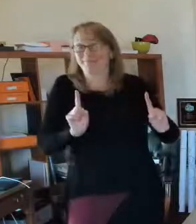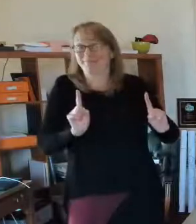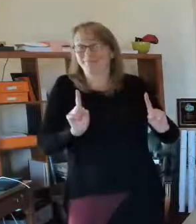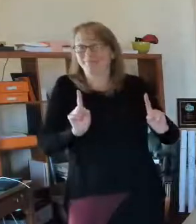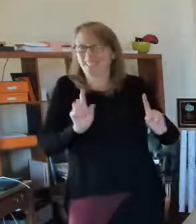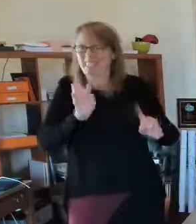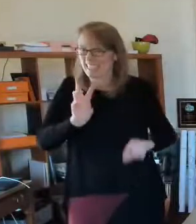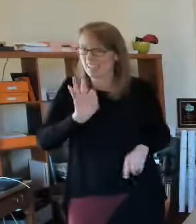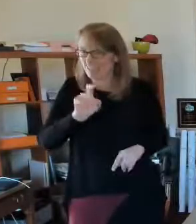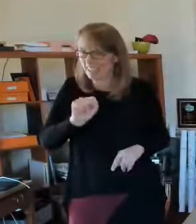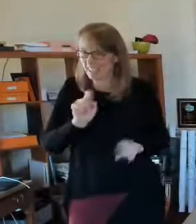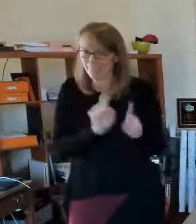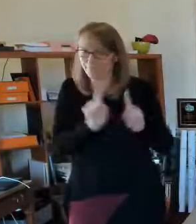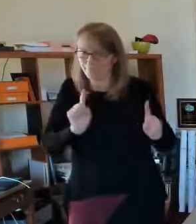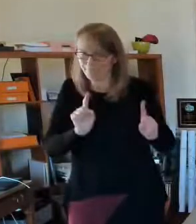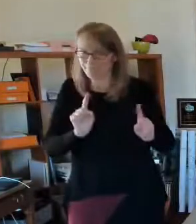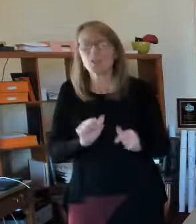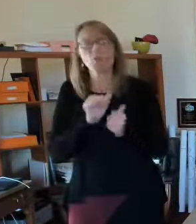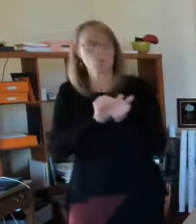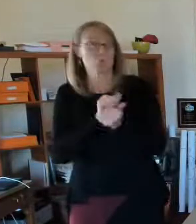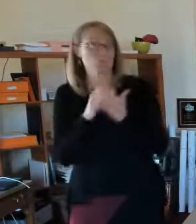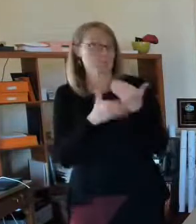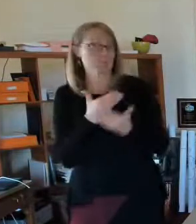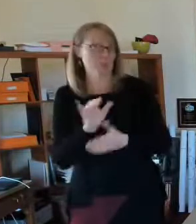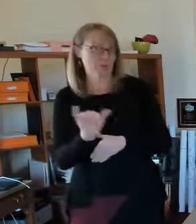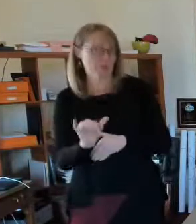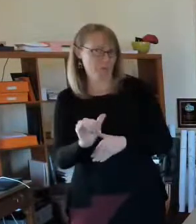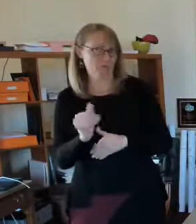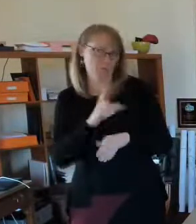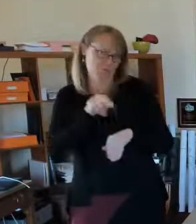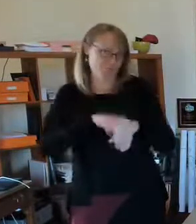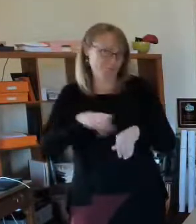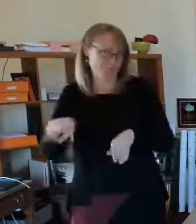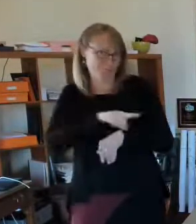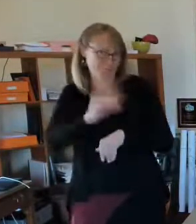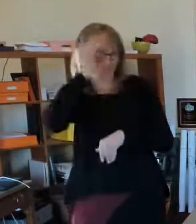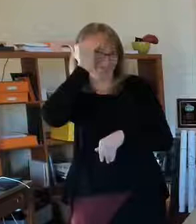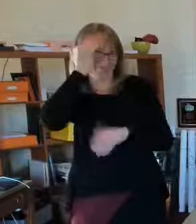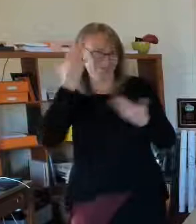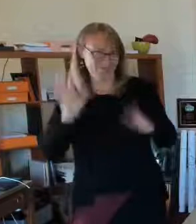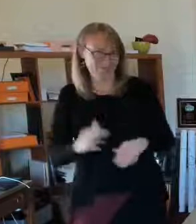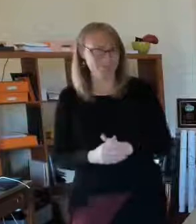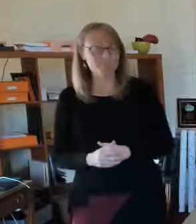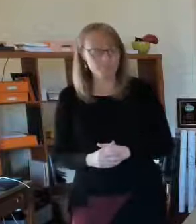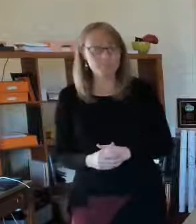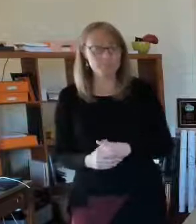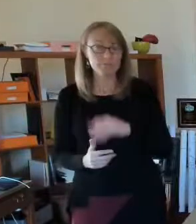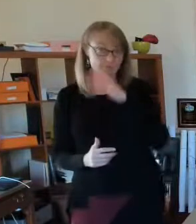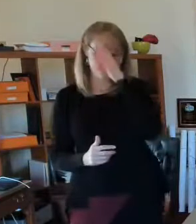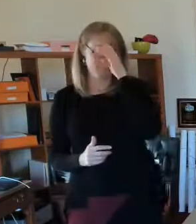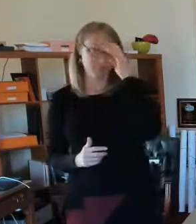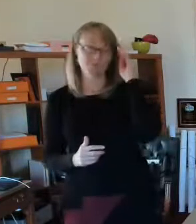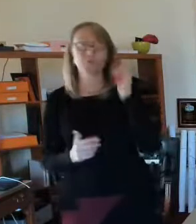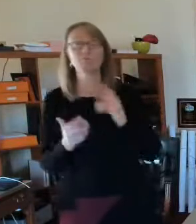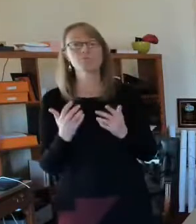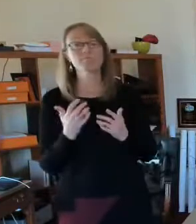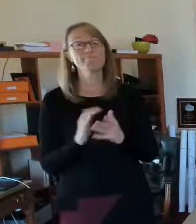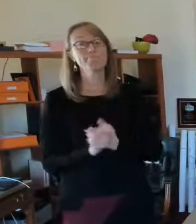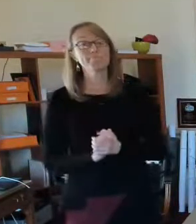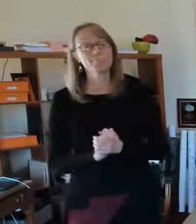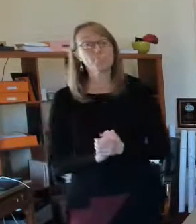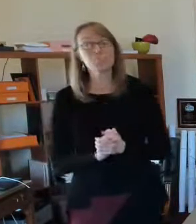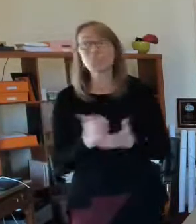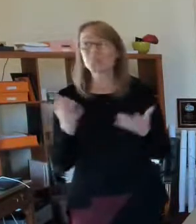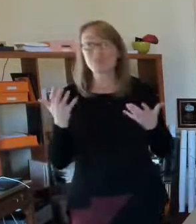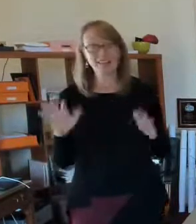very important. And of course, washing your hands, you all know that. All right, that's That's all I have for COVID today, but I'm